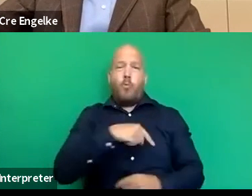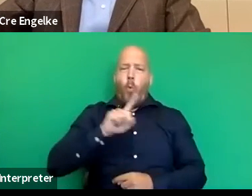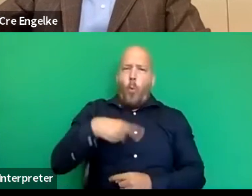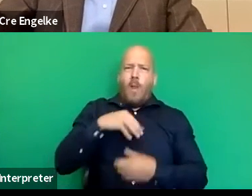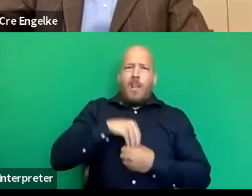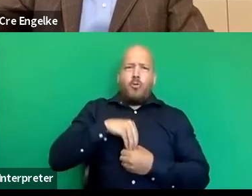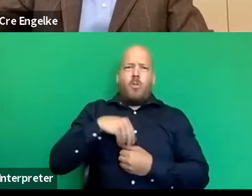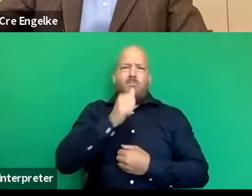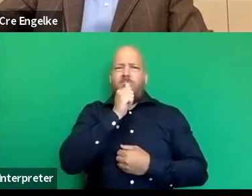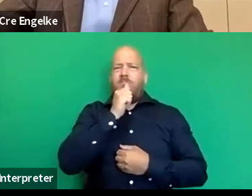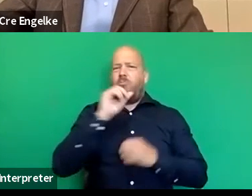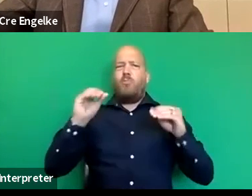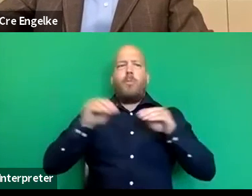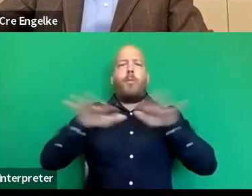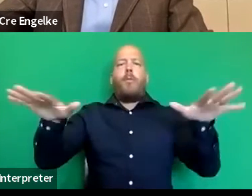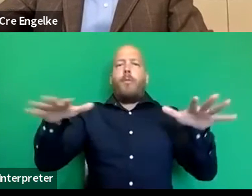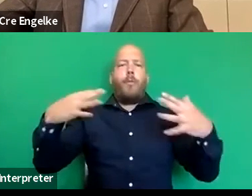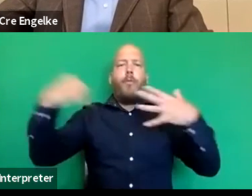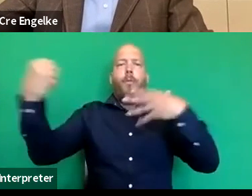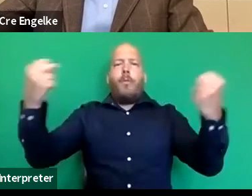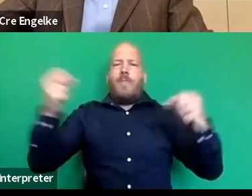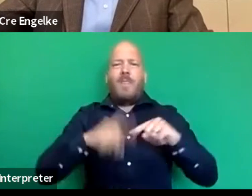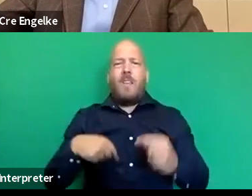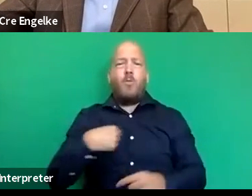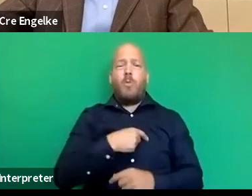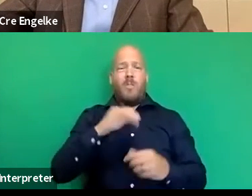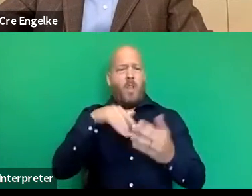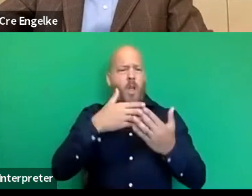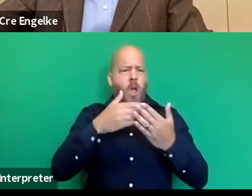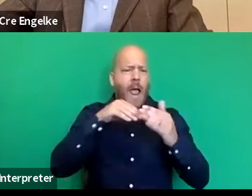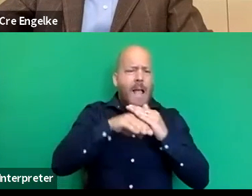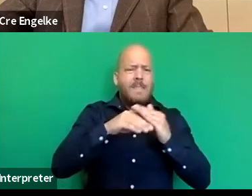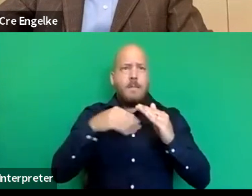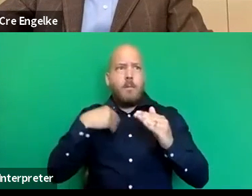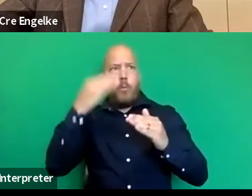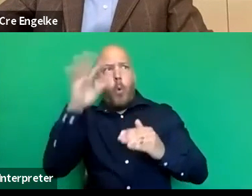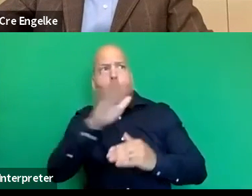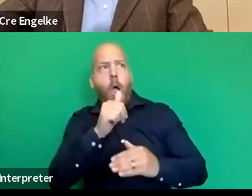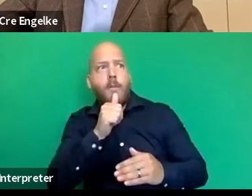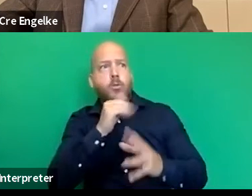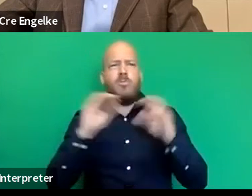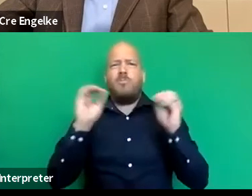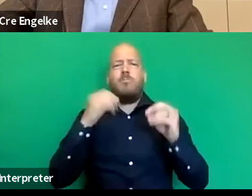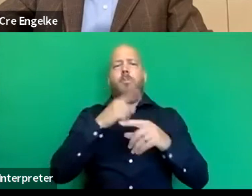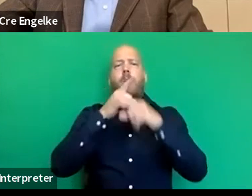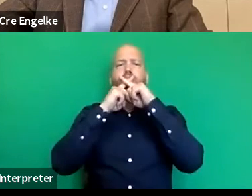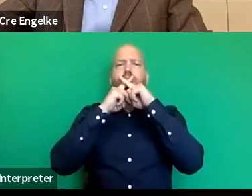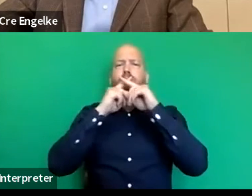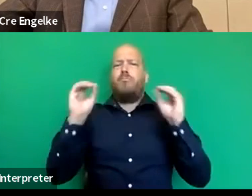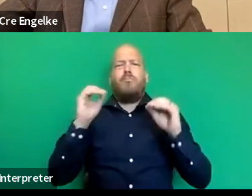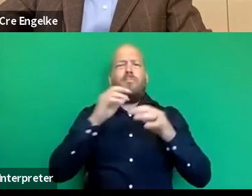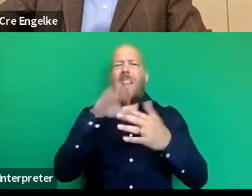have any access to what's happening on those calls. Again, by policy. With software, anything is possible,